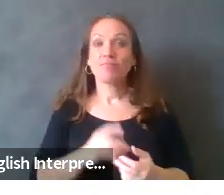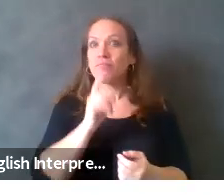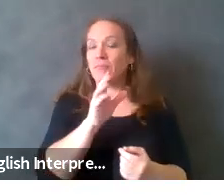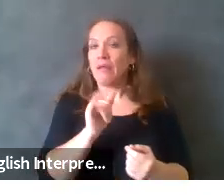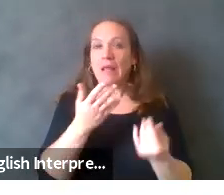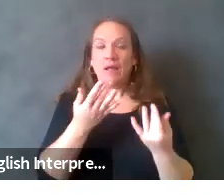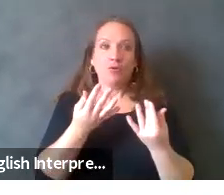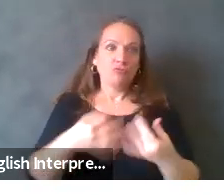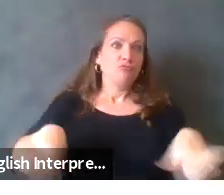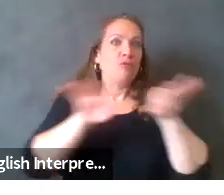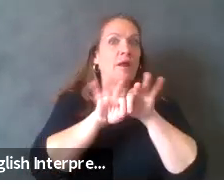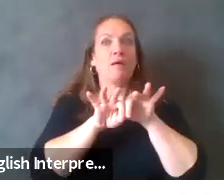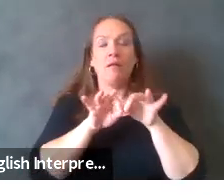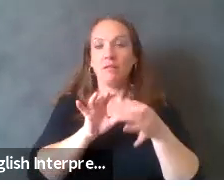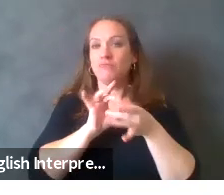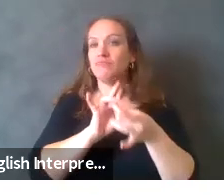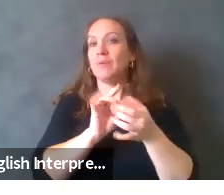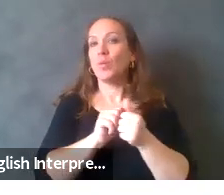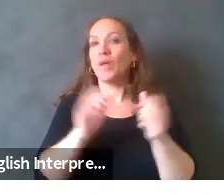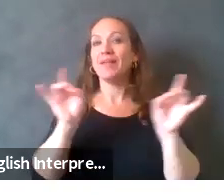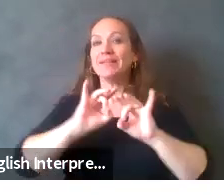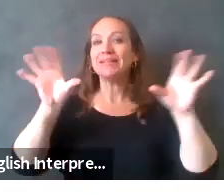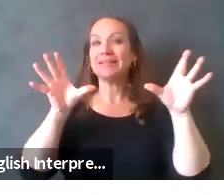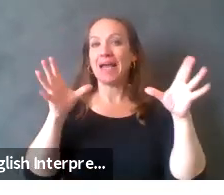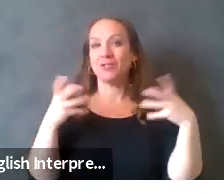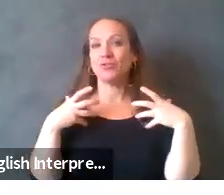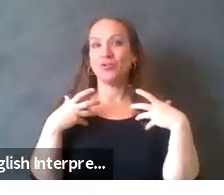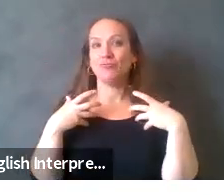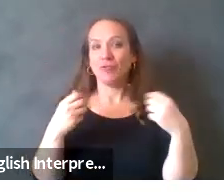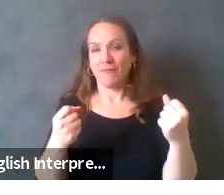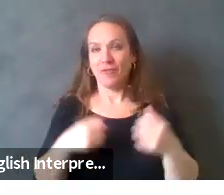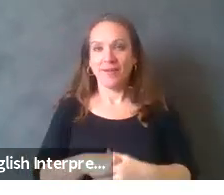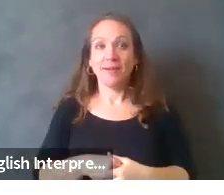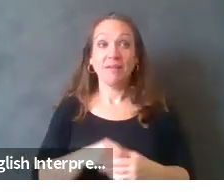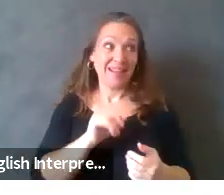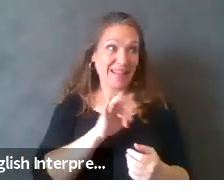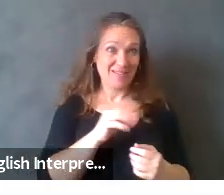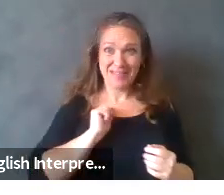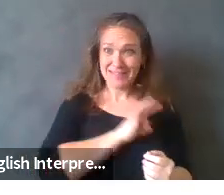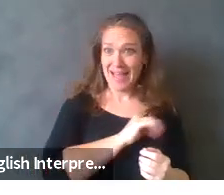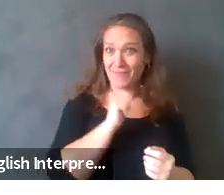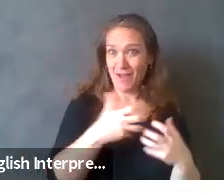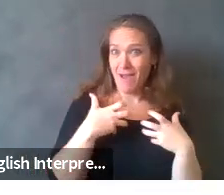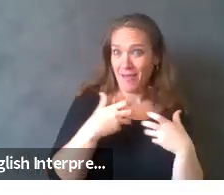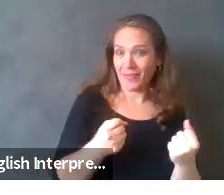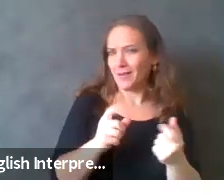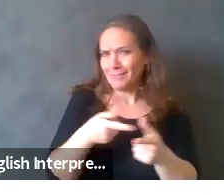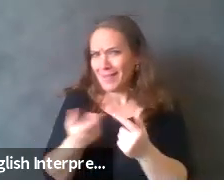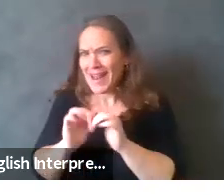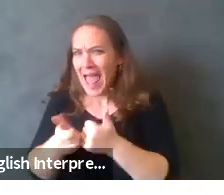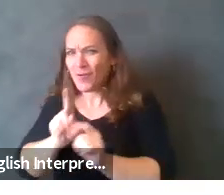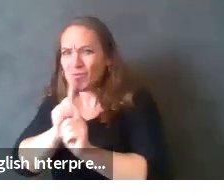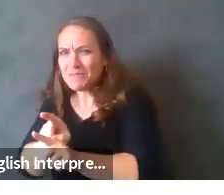to disaster relief operations. If we don't have a healthy workforce, we can't respond. All disaster health